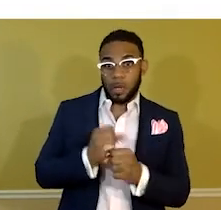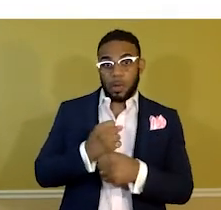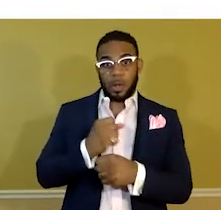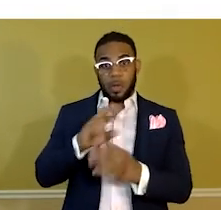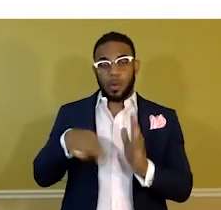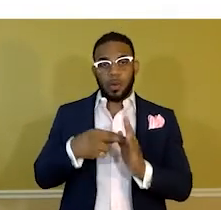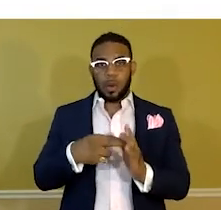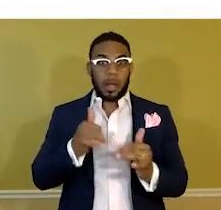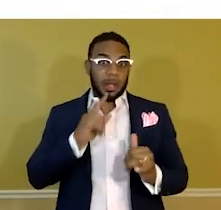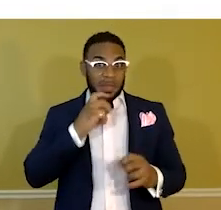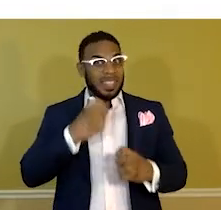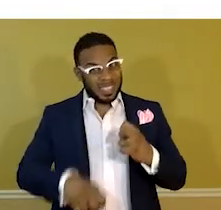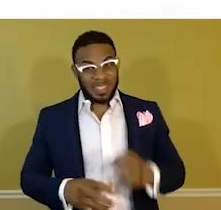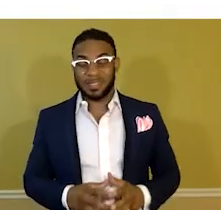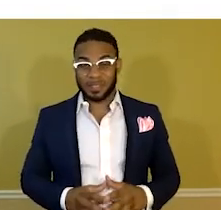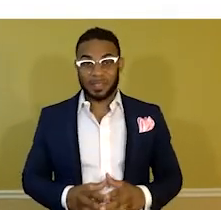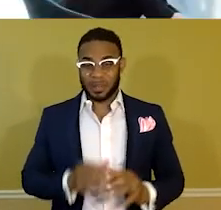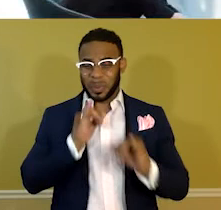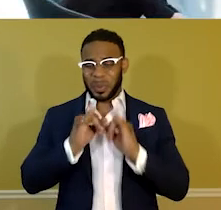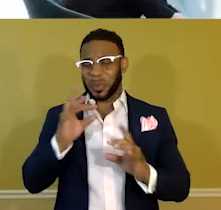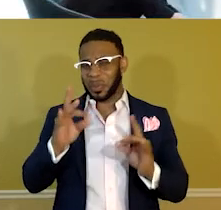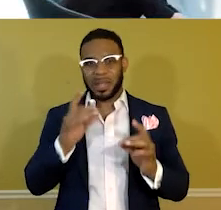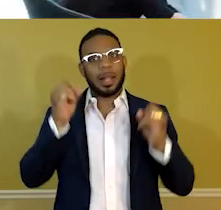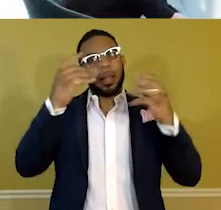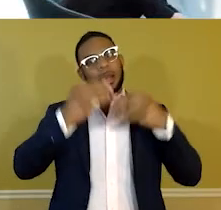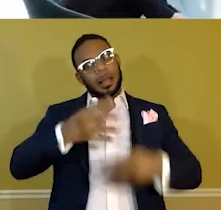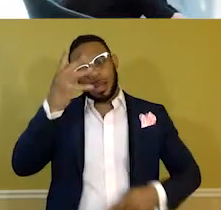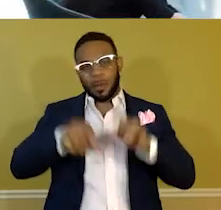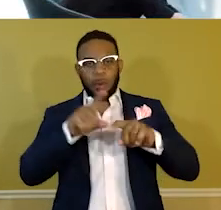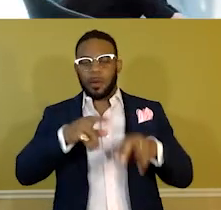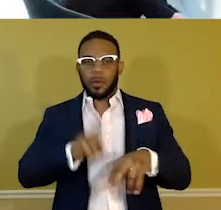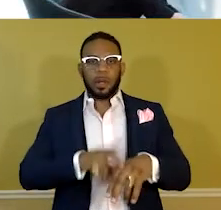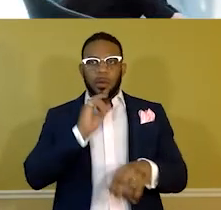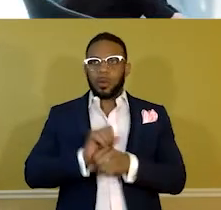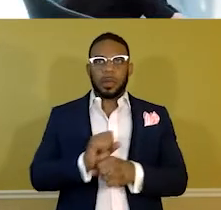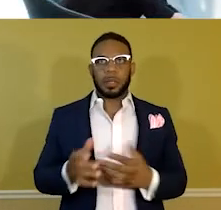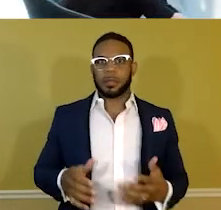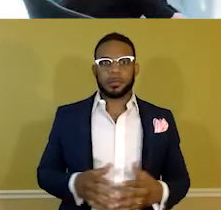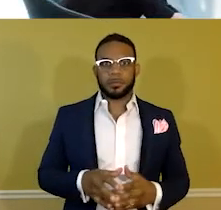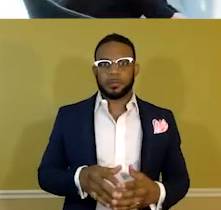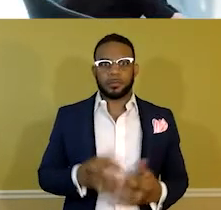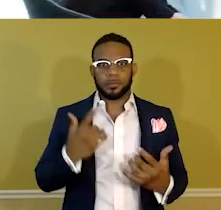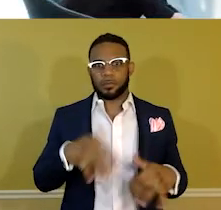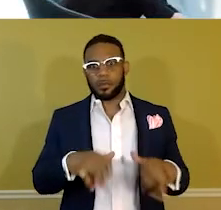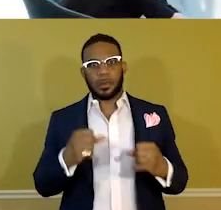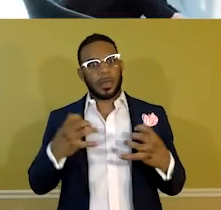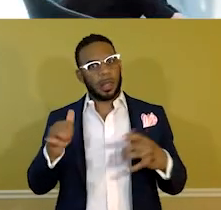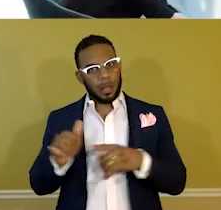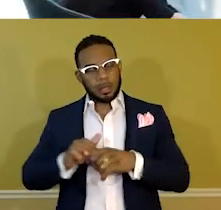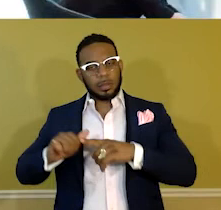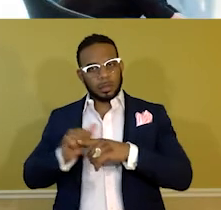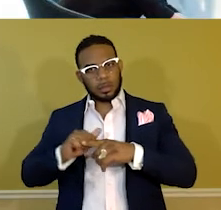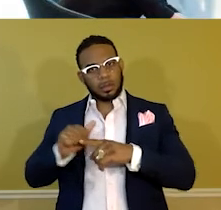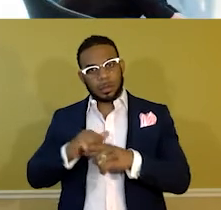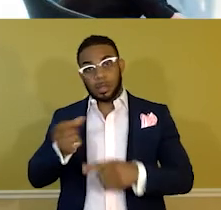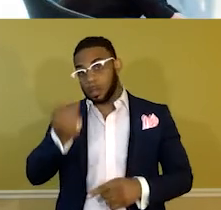interviewer could be tough. Um, there are a lot of questions and, you know, it really, you know, it really just takes a lot of practice and